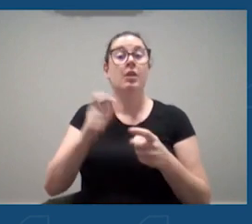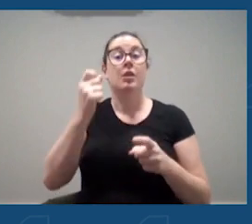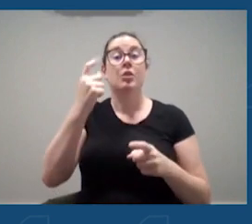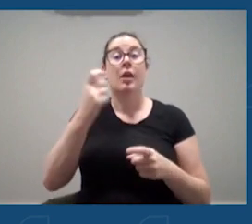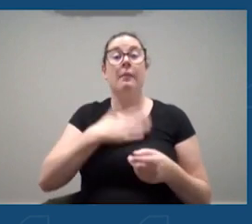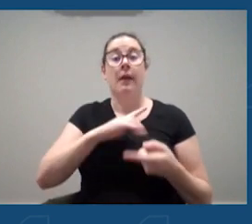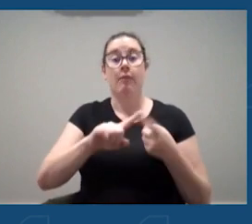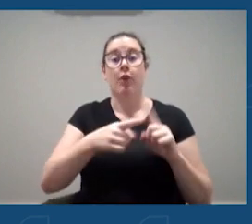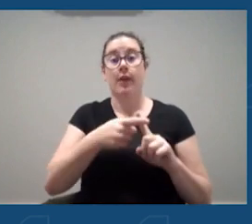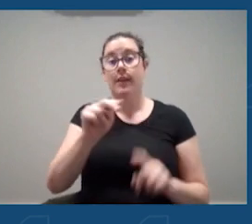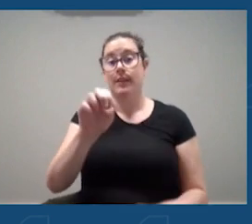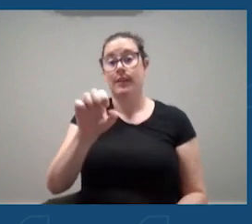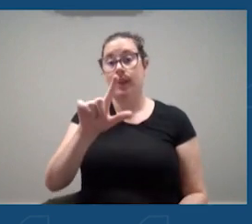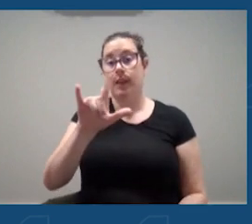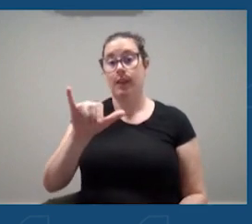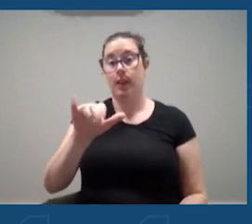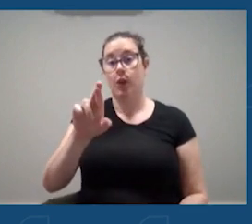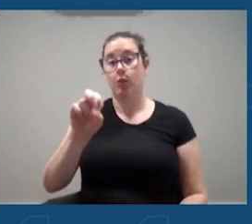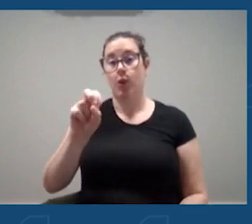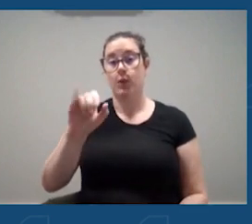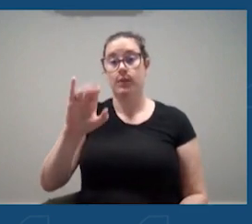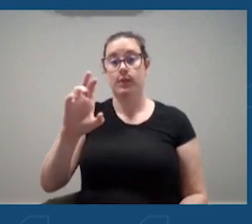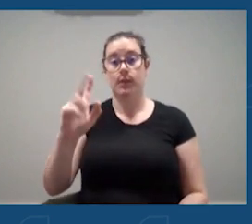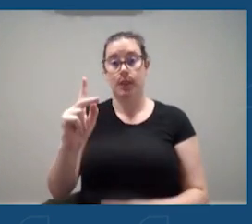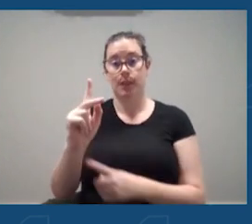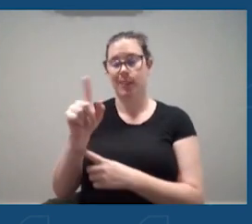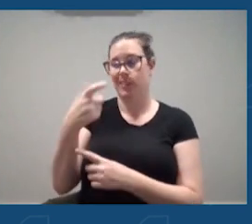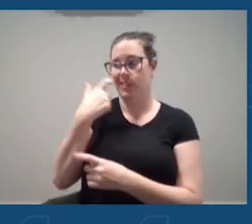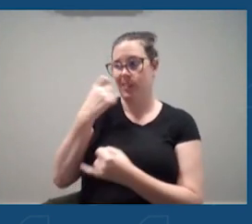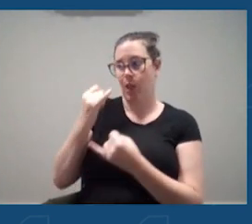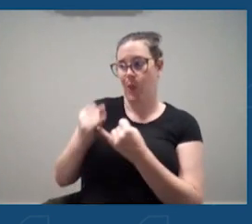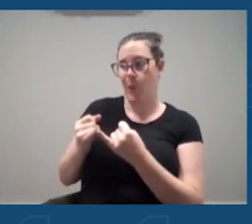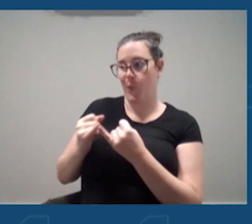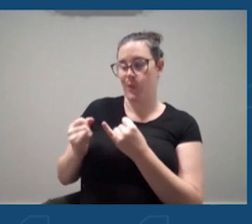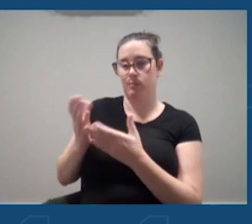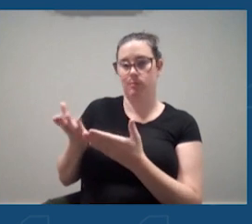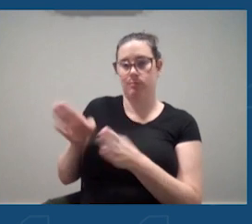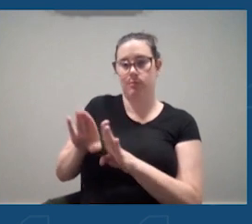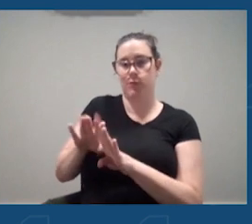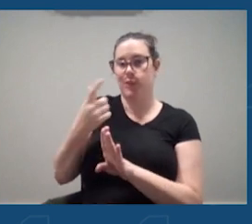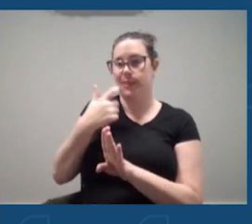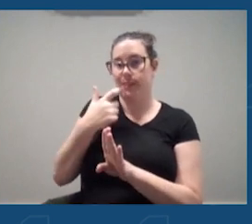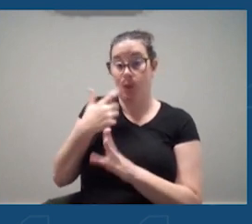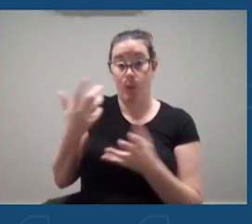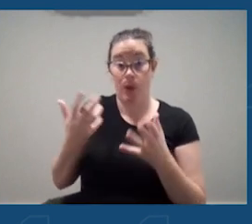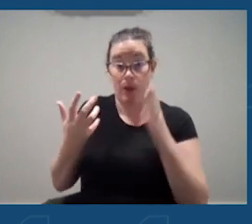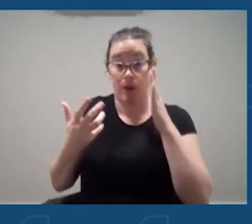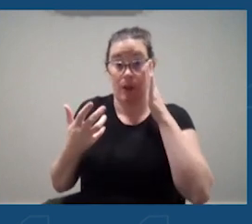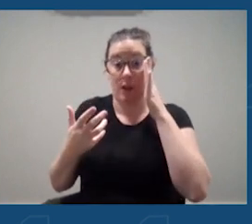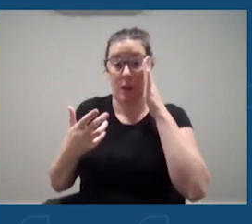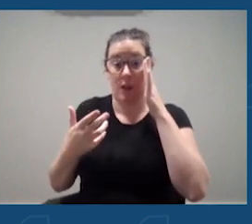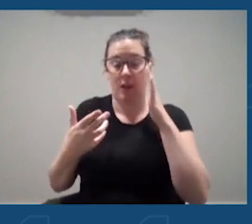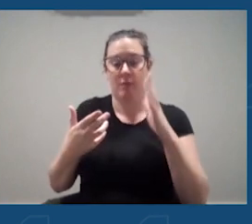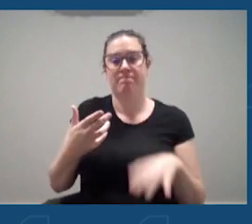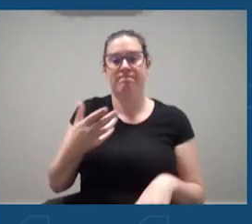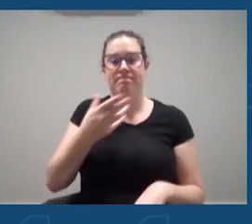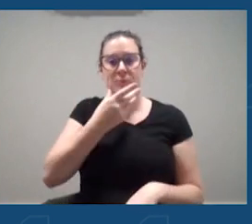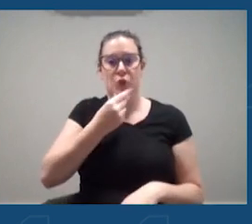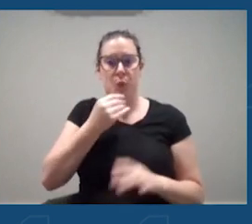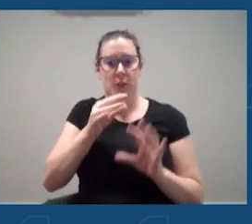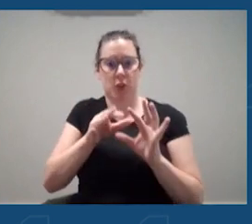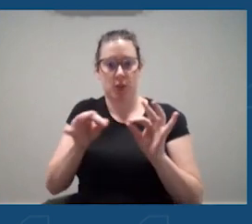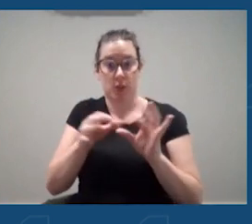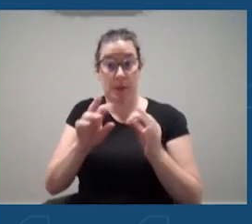Rosick, in closing, said these words, Am Yisrael Chai, which means